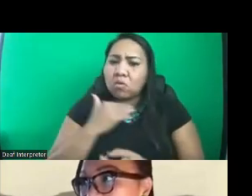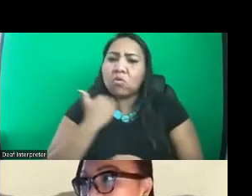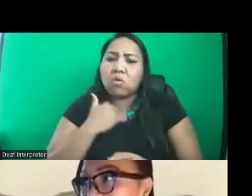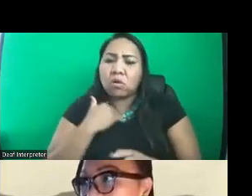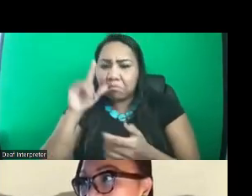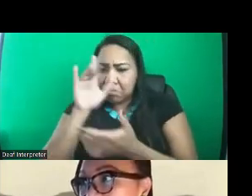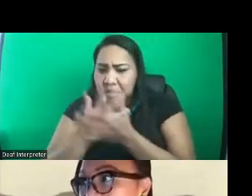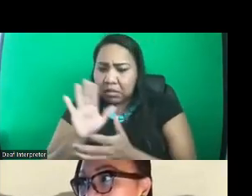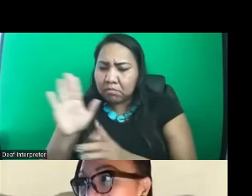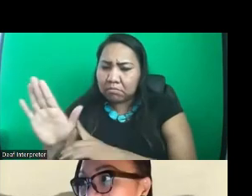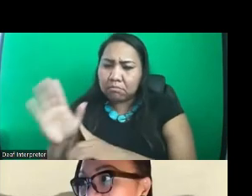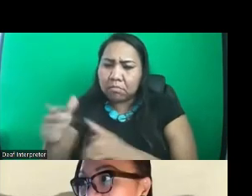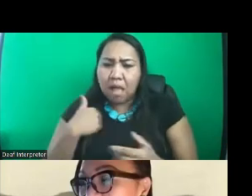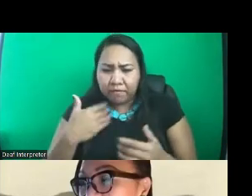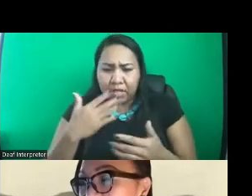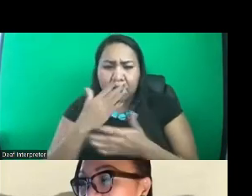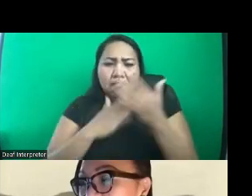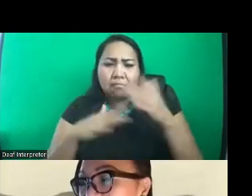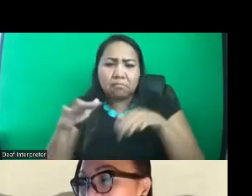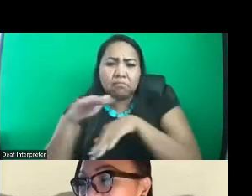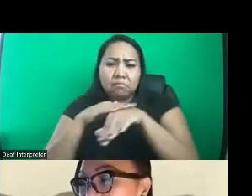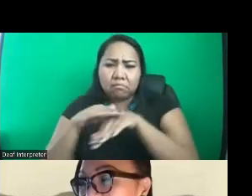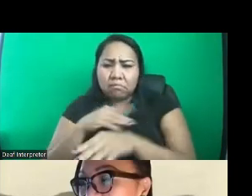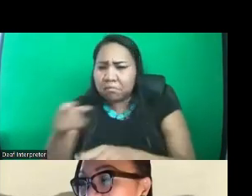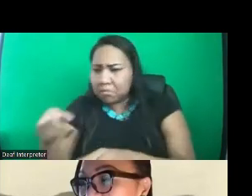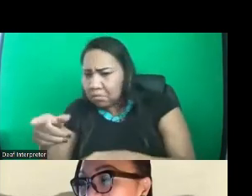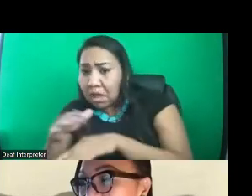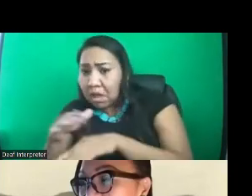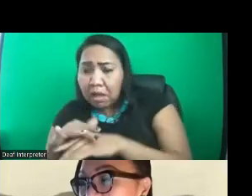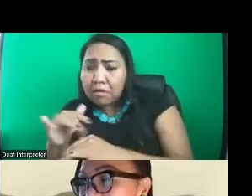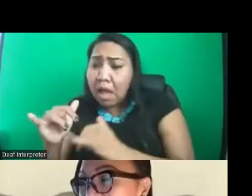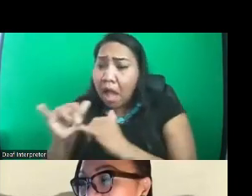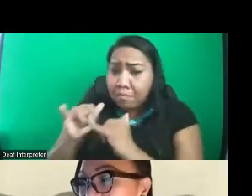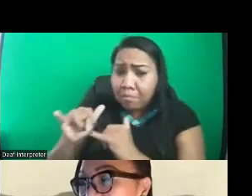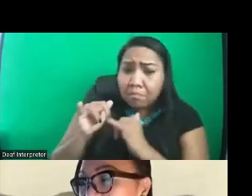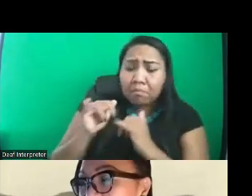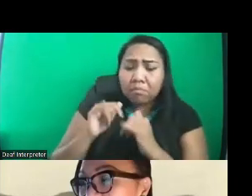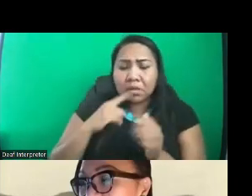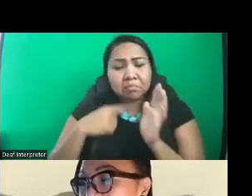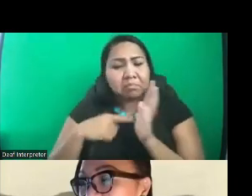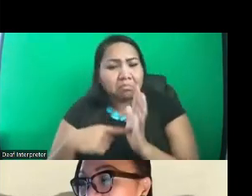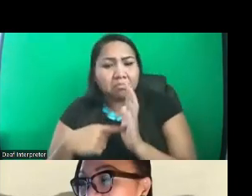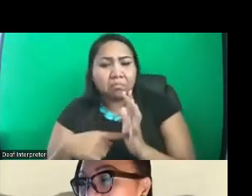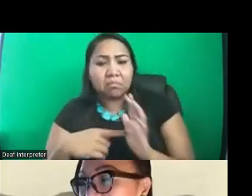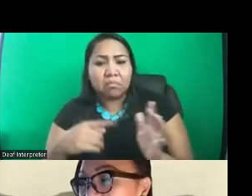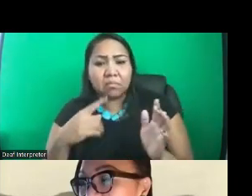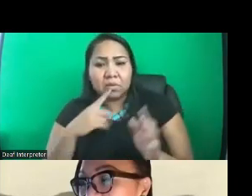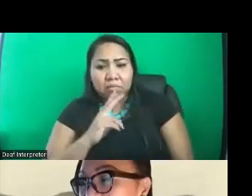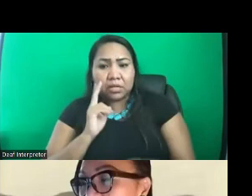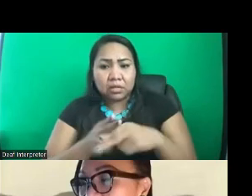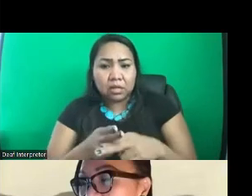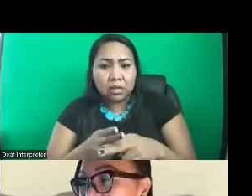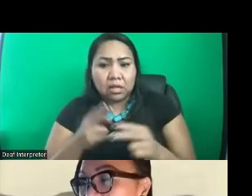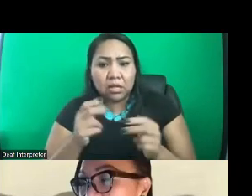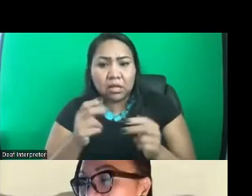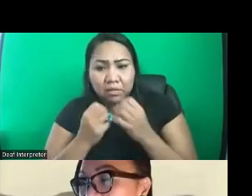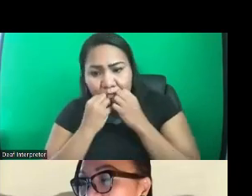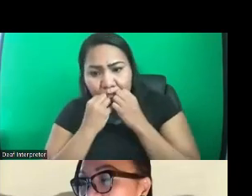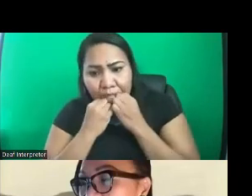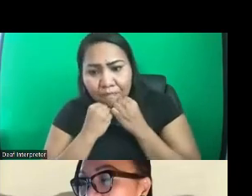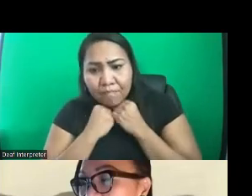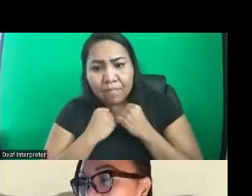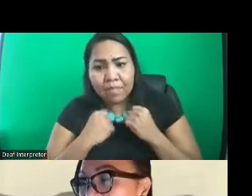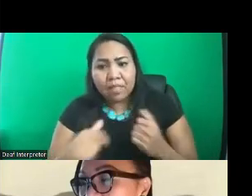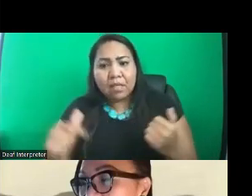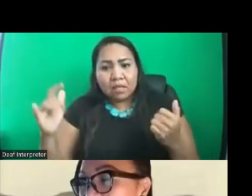with, like the values that I talk about when I'm a guest speaker in the nursing class